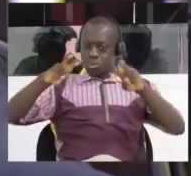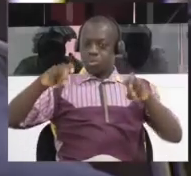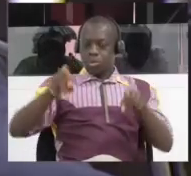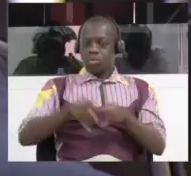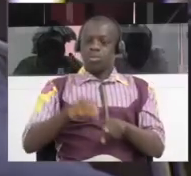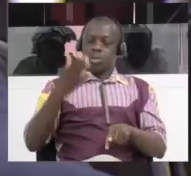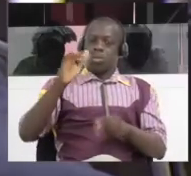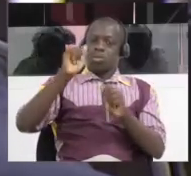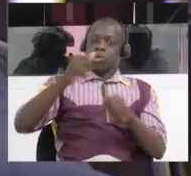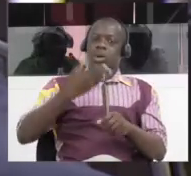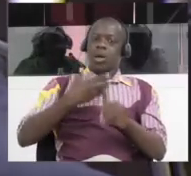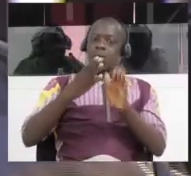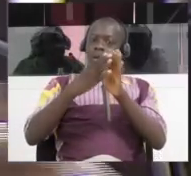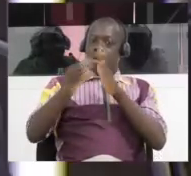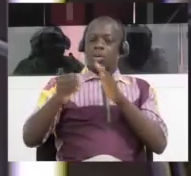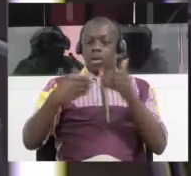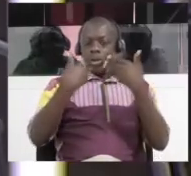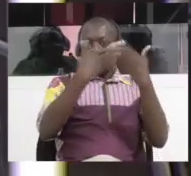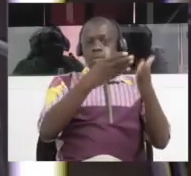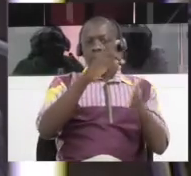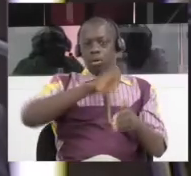provide them to the Commission.